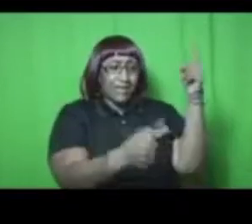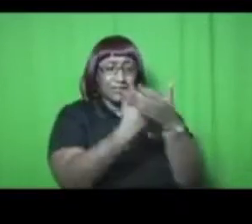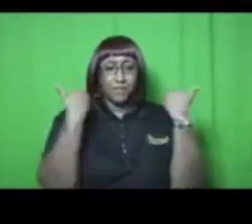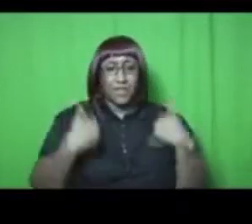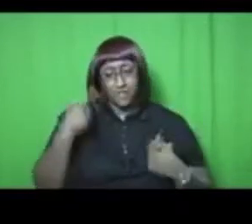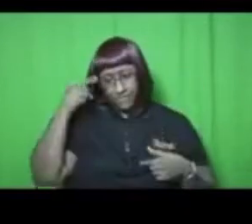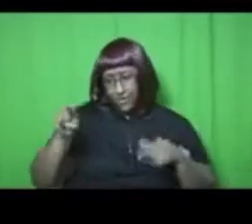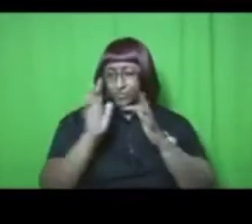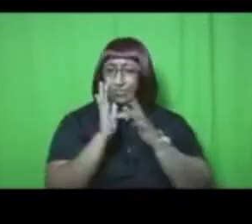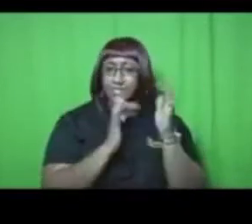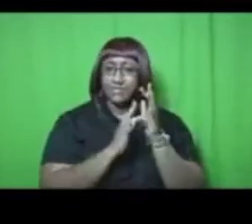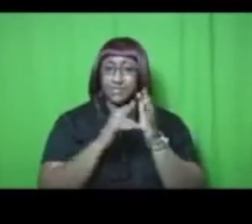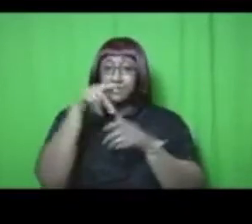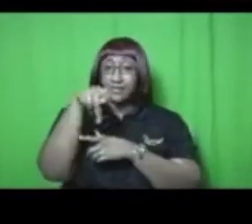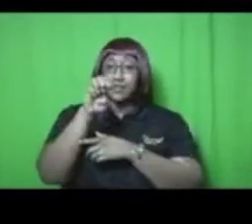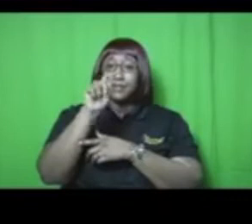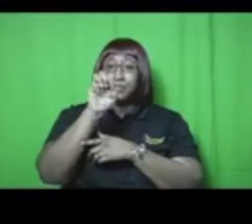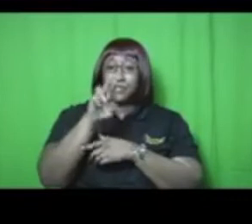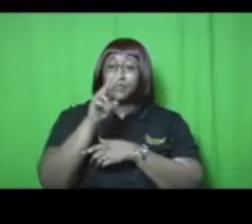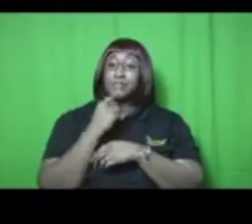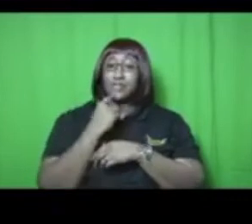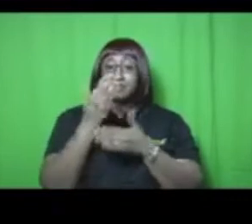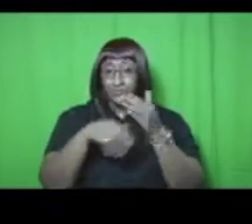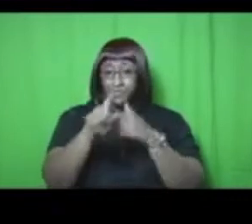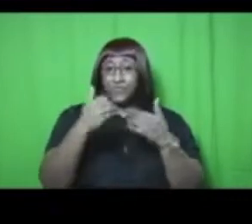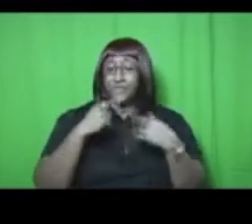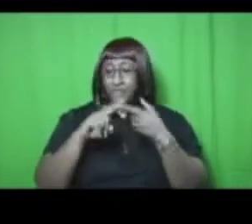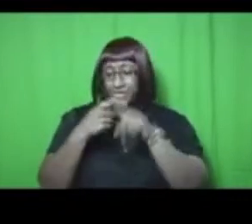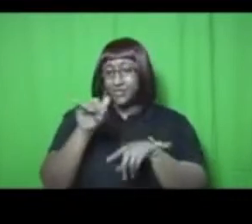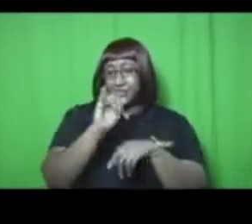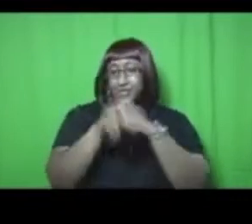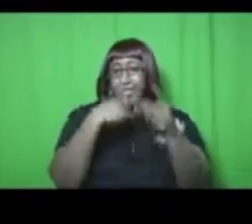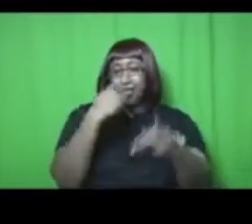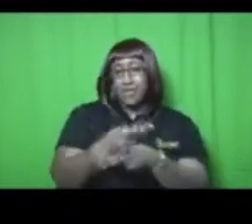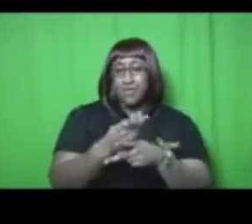you. I will cut. Some of y'all got some friends like that.